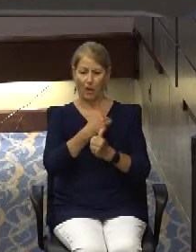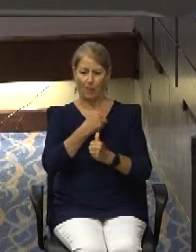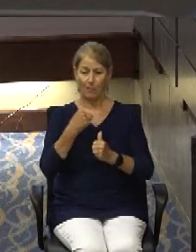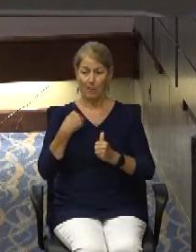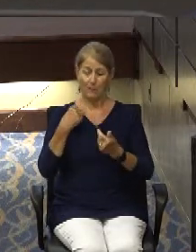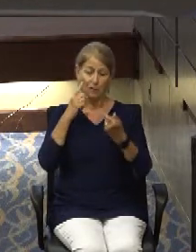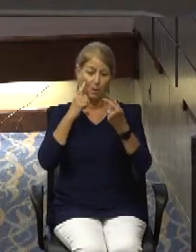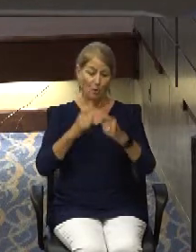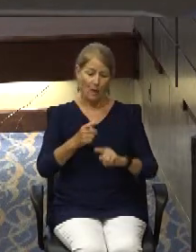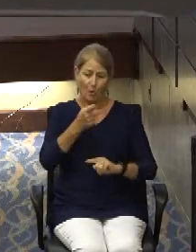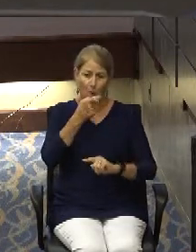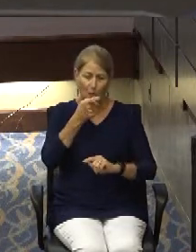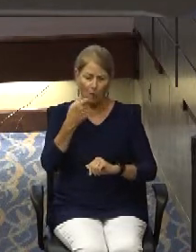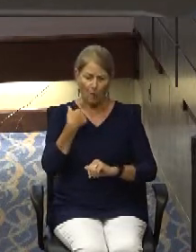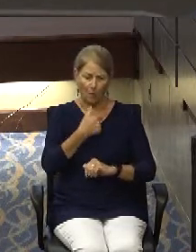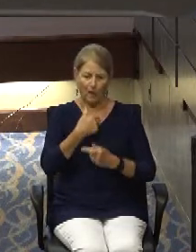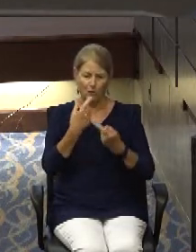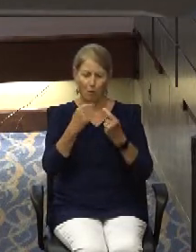trying to